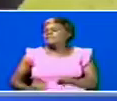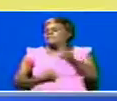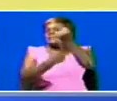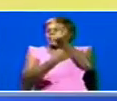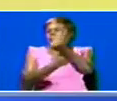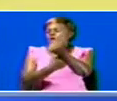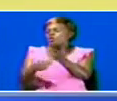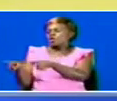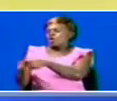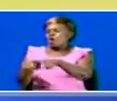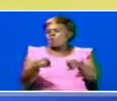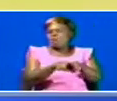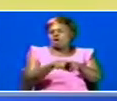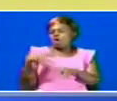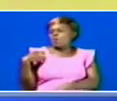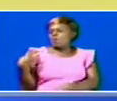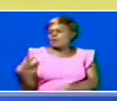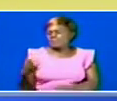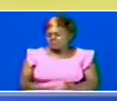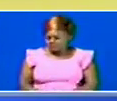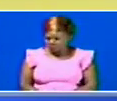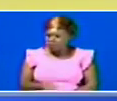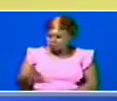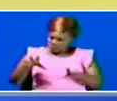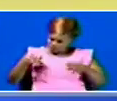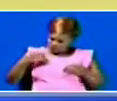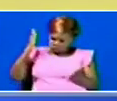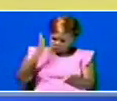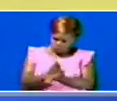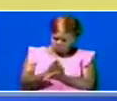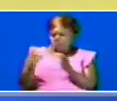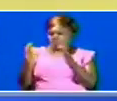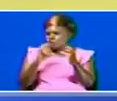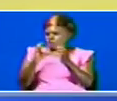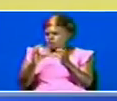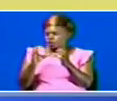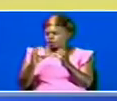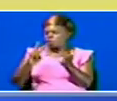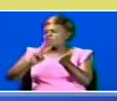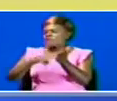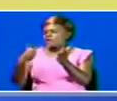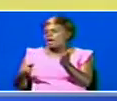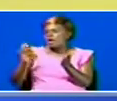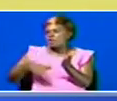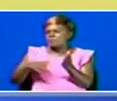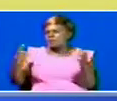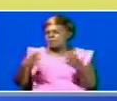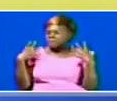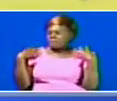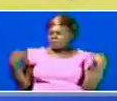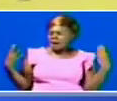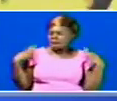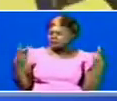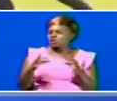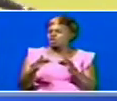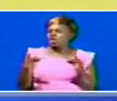going into the Commonwealth again. All right, so you do admit that there was a communication failure and that the women's team, who've been training for a long time for